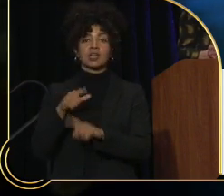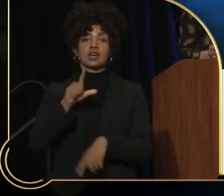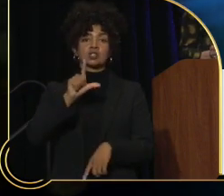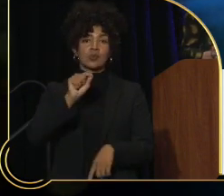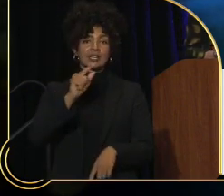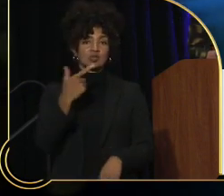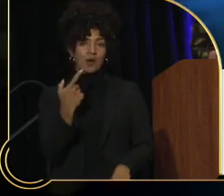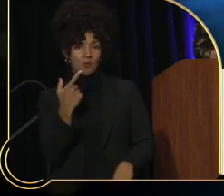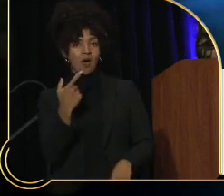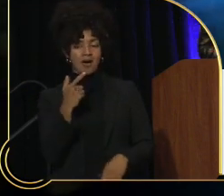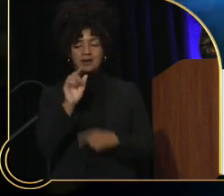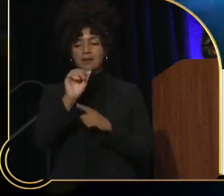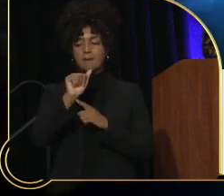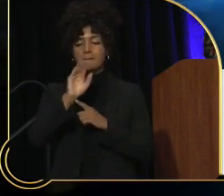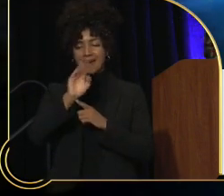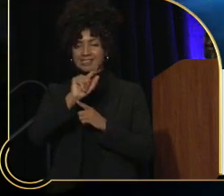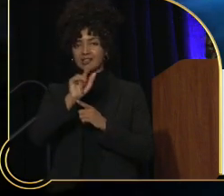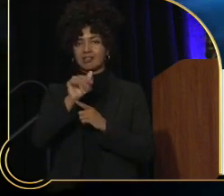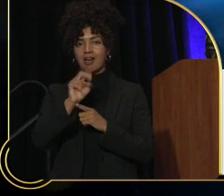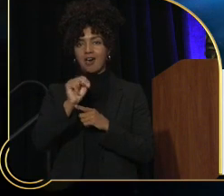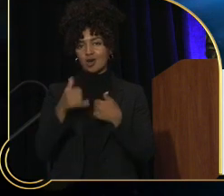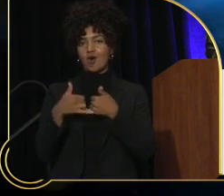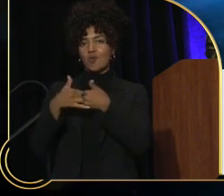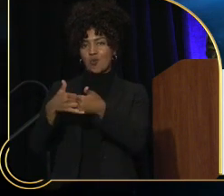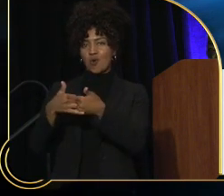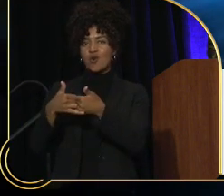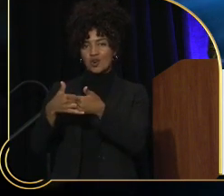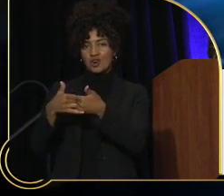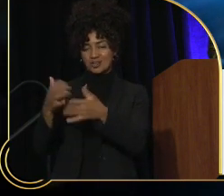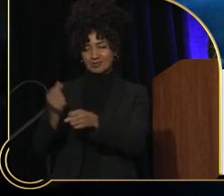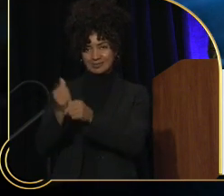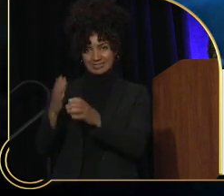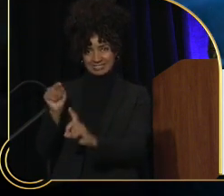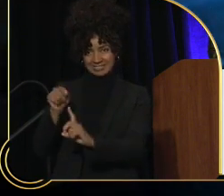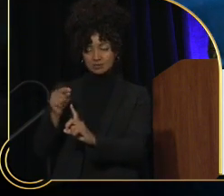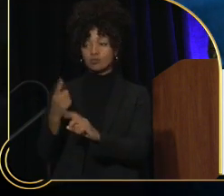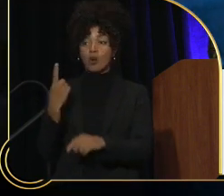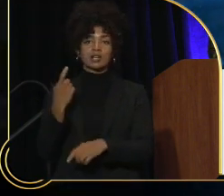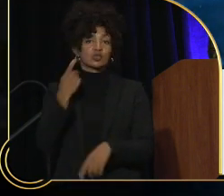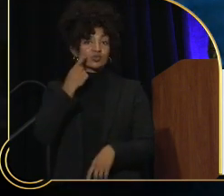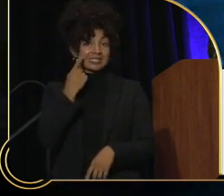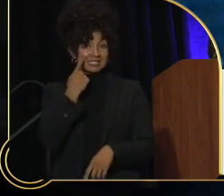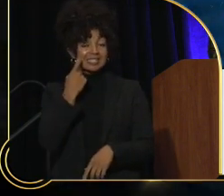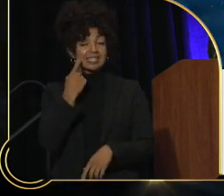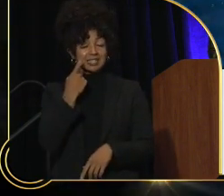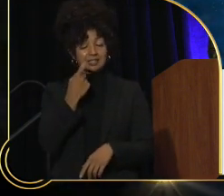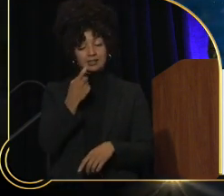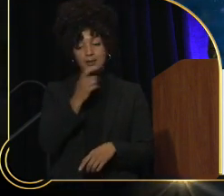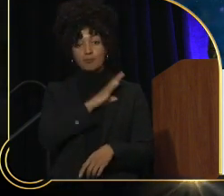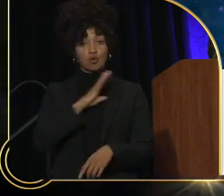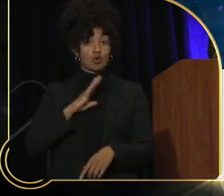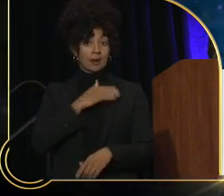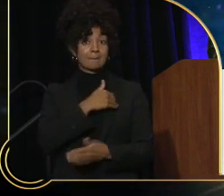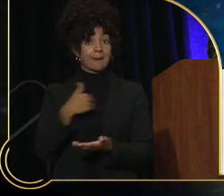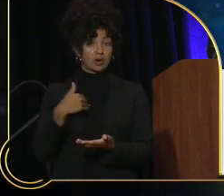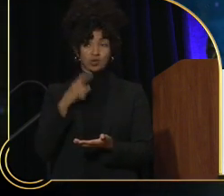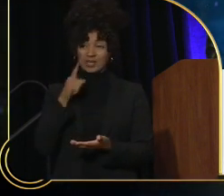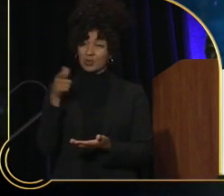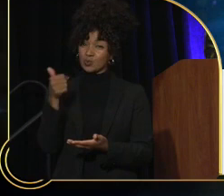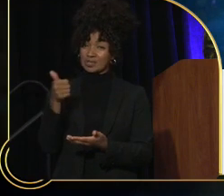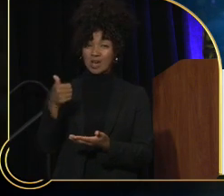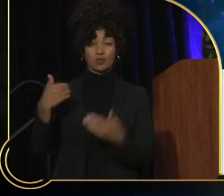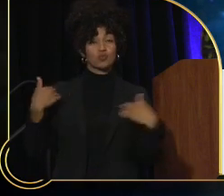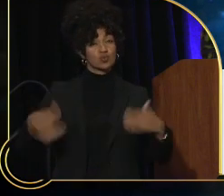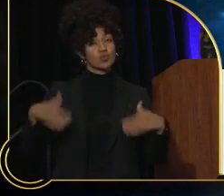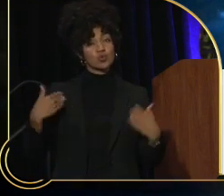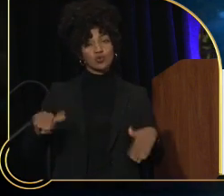Bazelon awardee, one of our recent board members, and let me tell you, is a force to be reckoned with in the